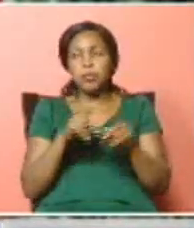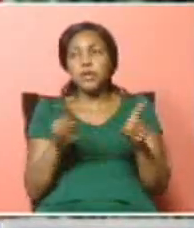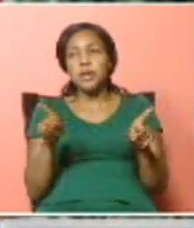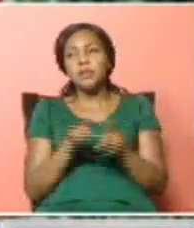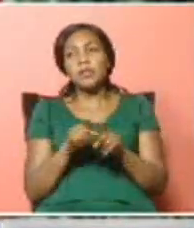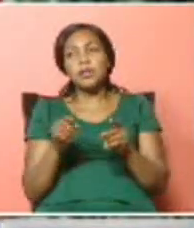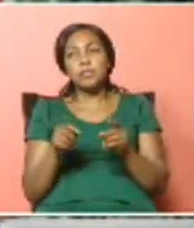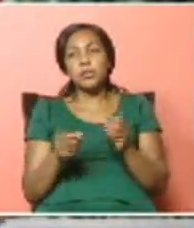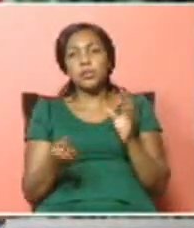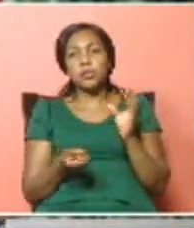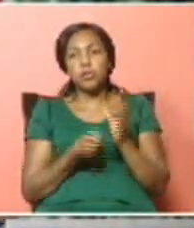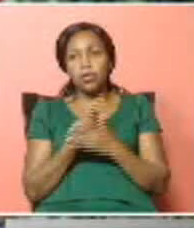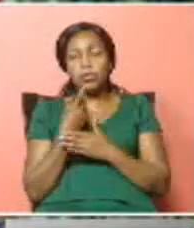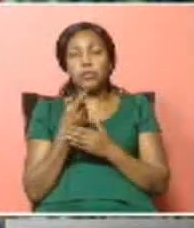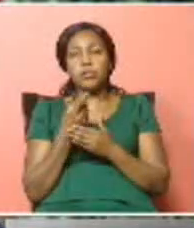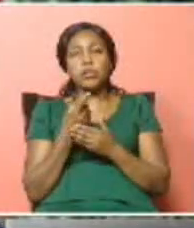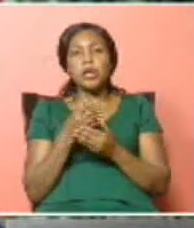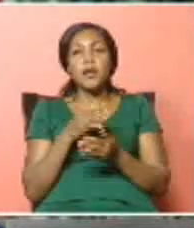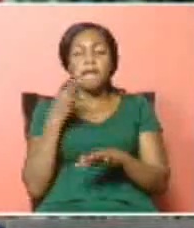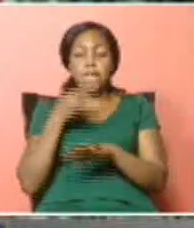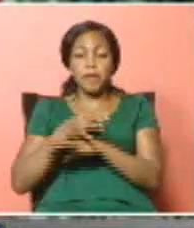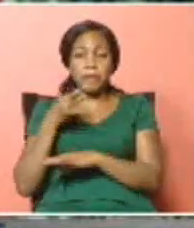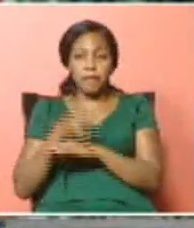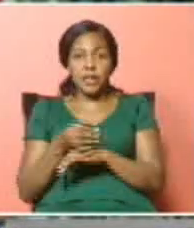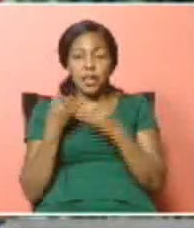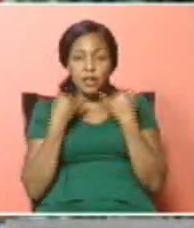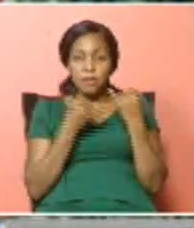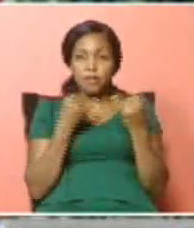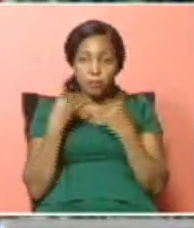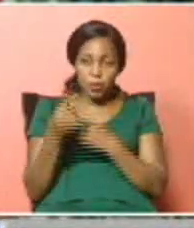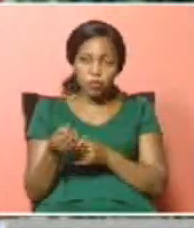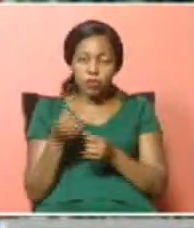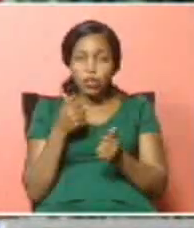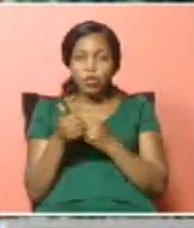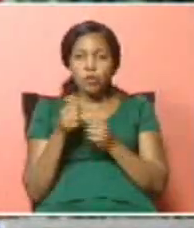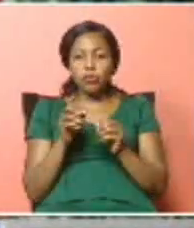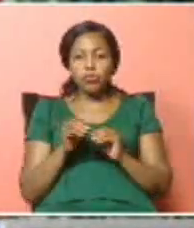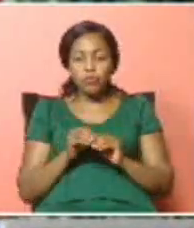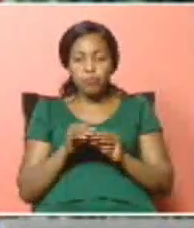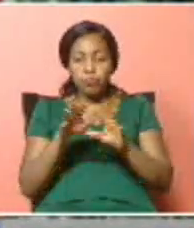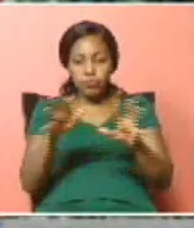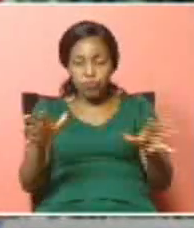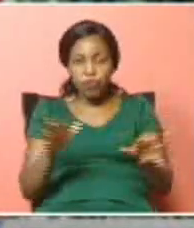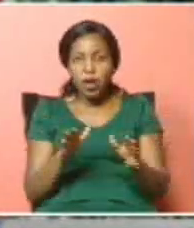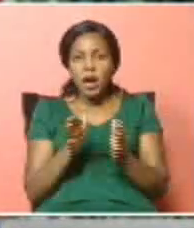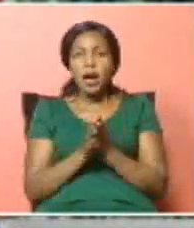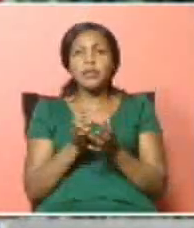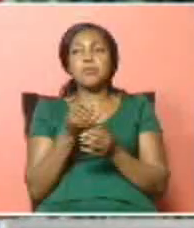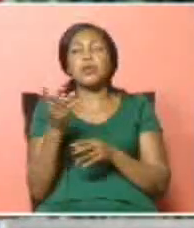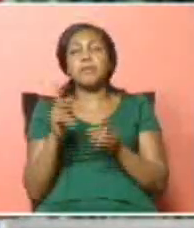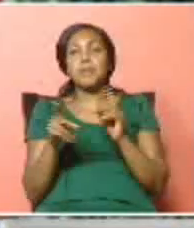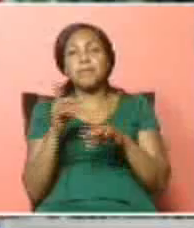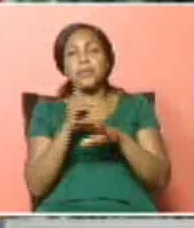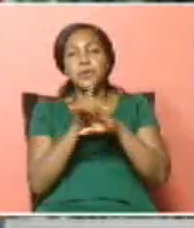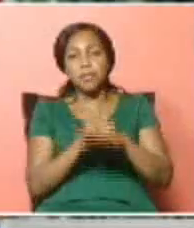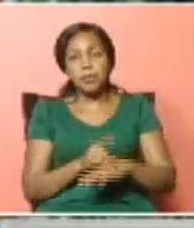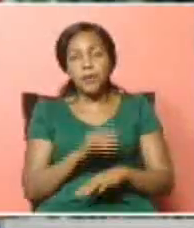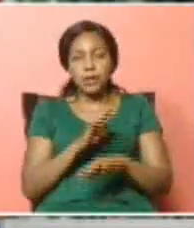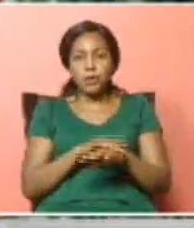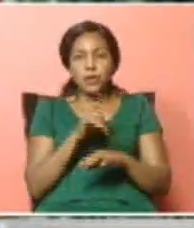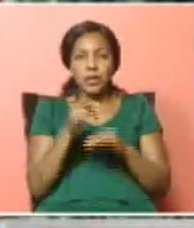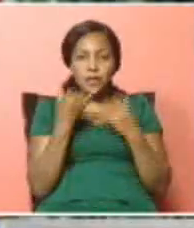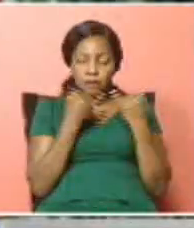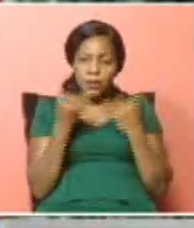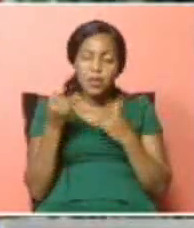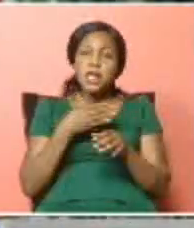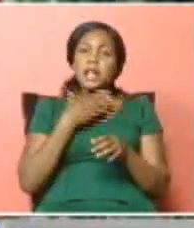an element of fake information, yes, that really citizen relied on. It needed the government to come